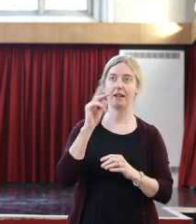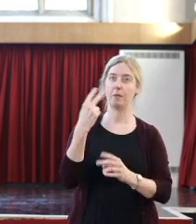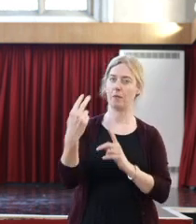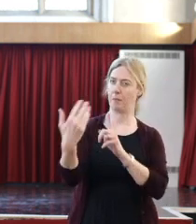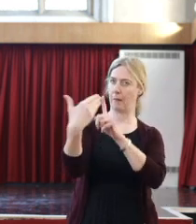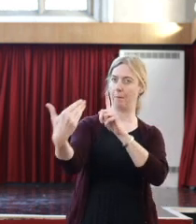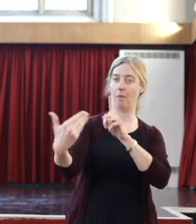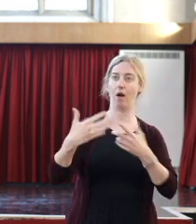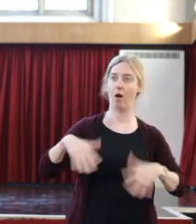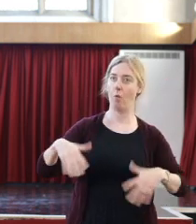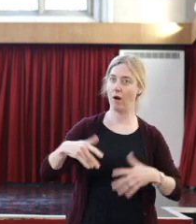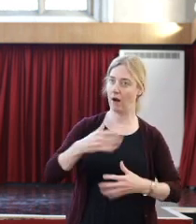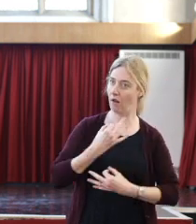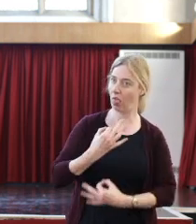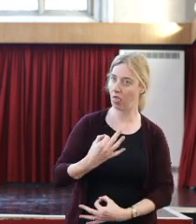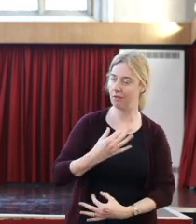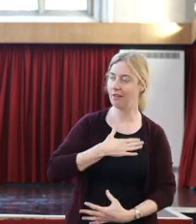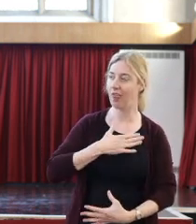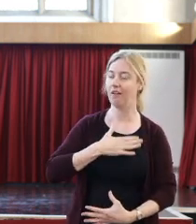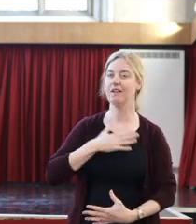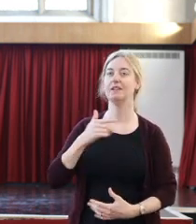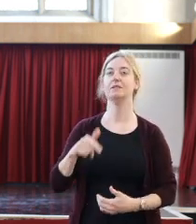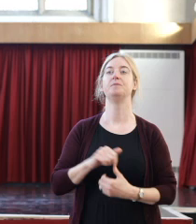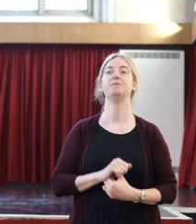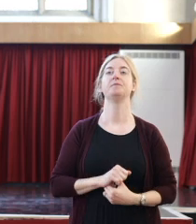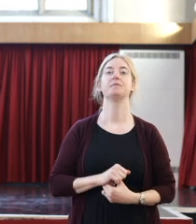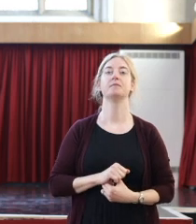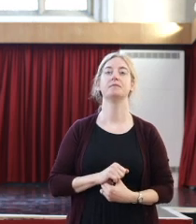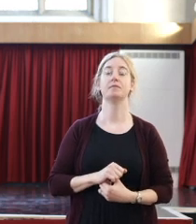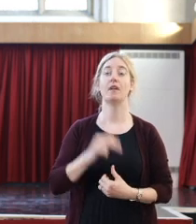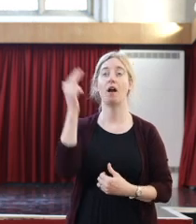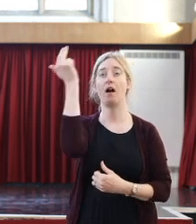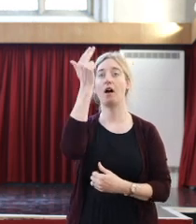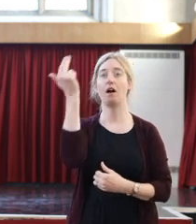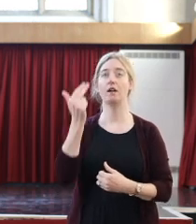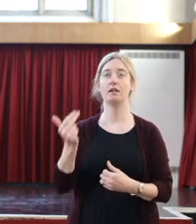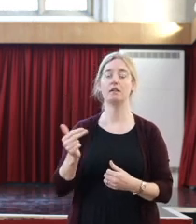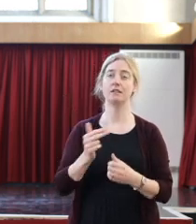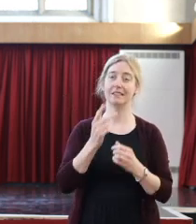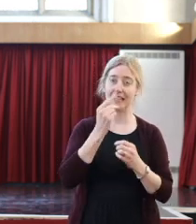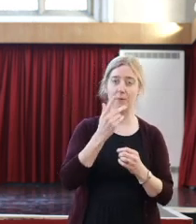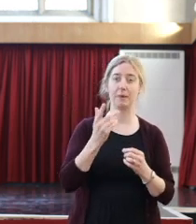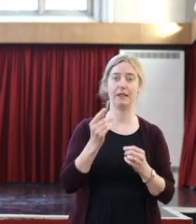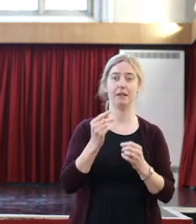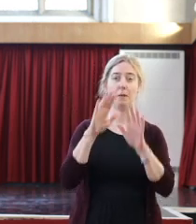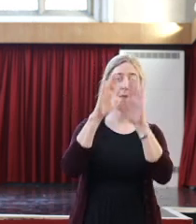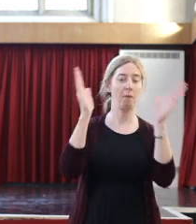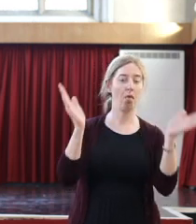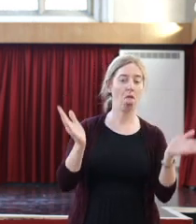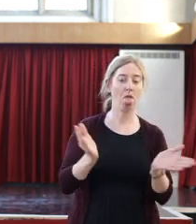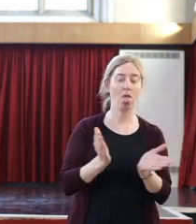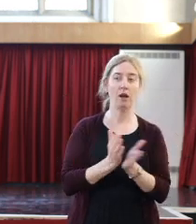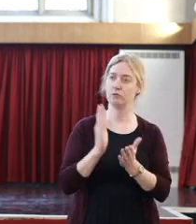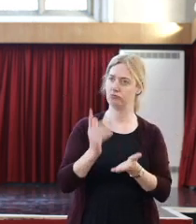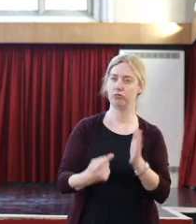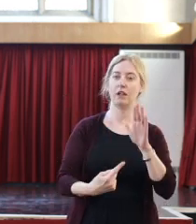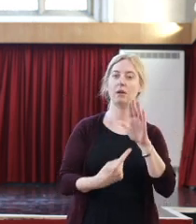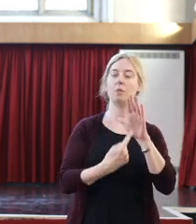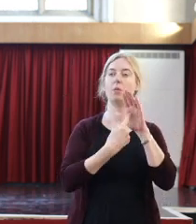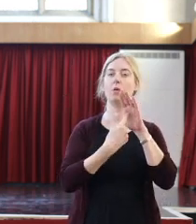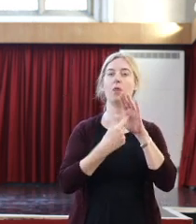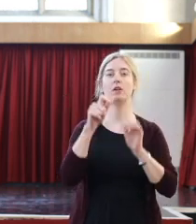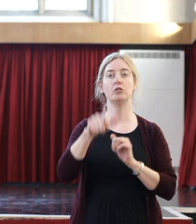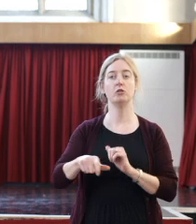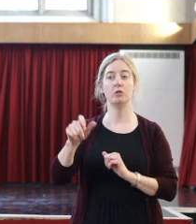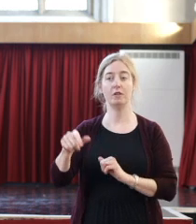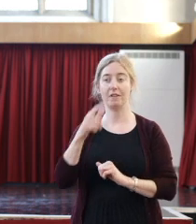public realm. An art school can be a bubble, and it's so important, and I feel so strongly about this, that students